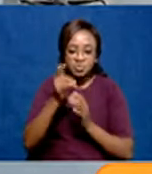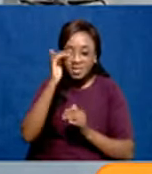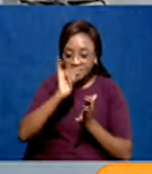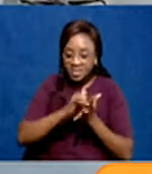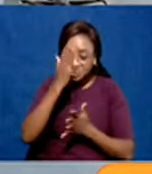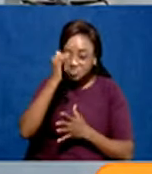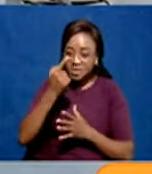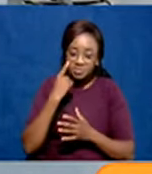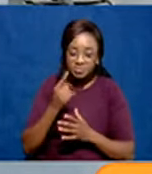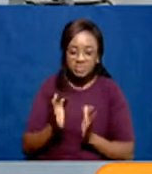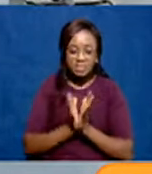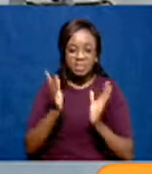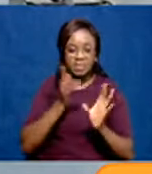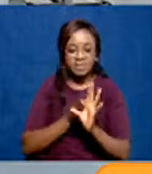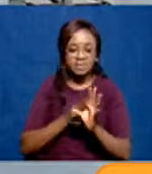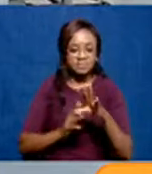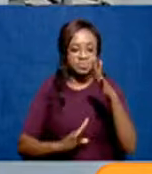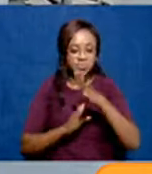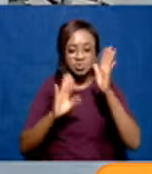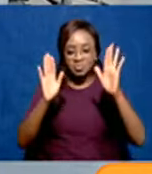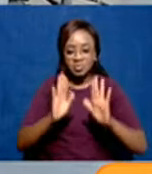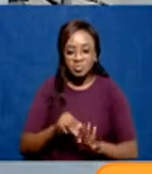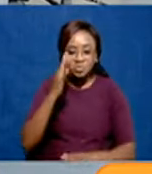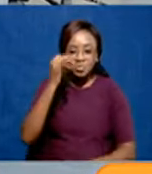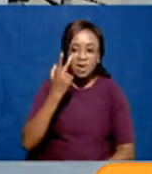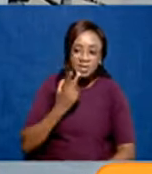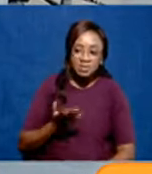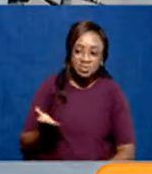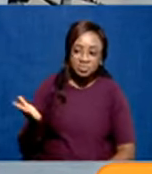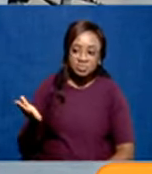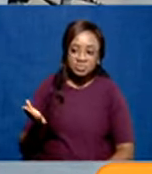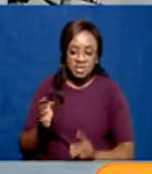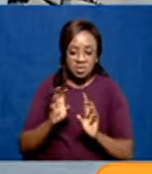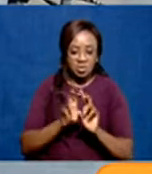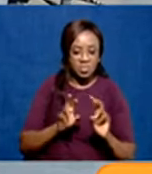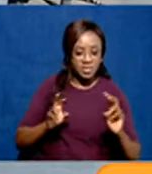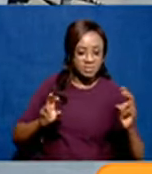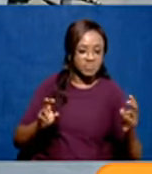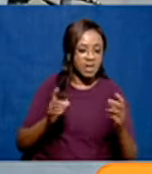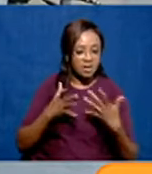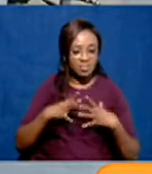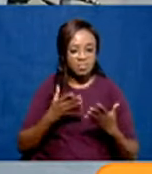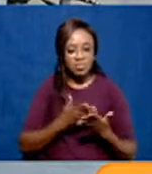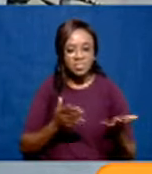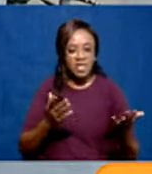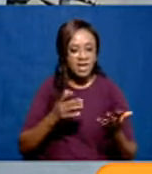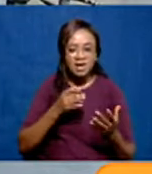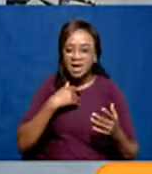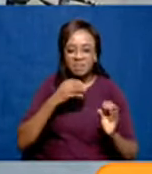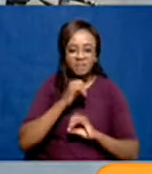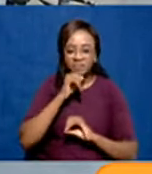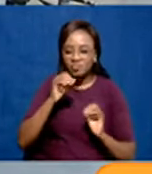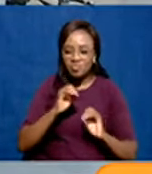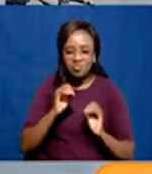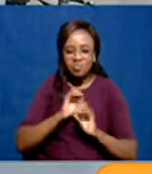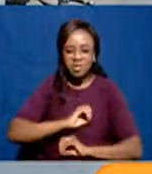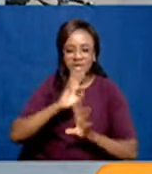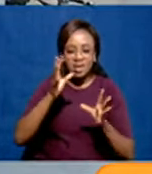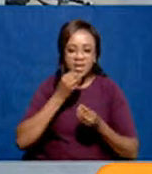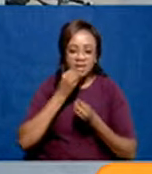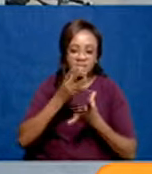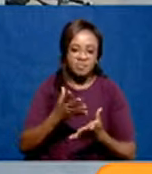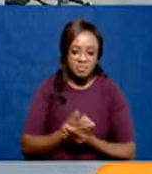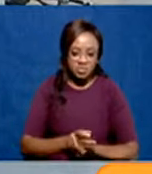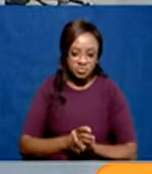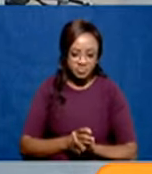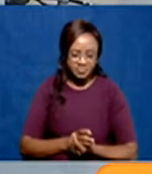Trevor, is extremely important. Because you can see even amongst this panel where I've got my colleagues here, the information is not sufficient. This, is, of course,